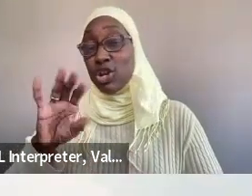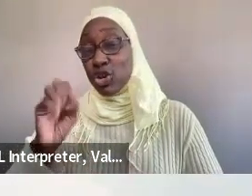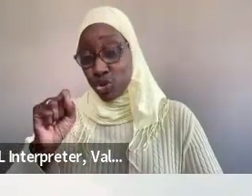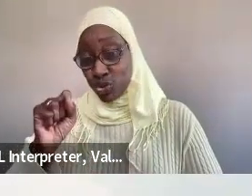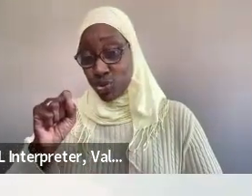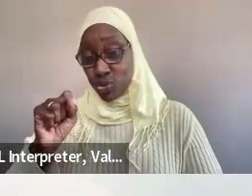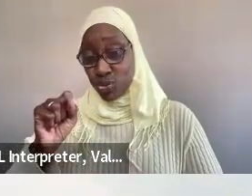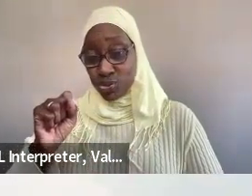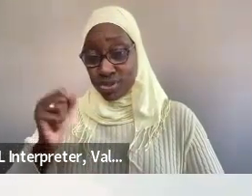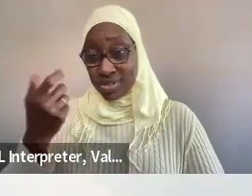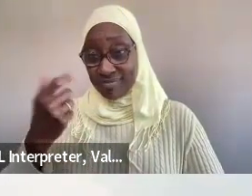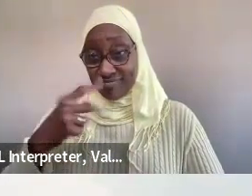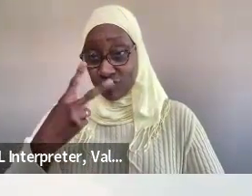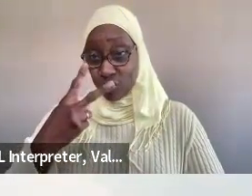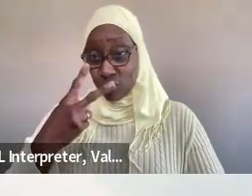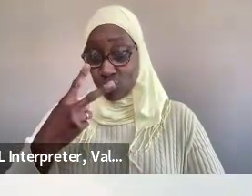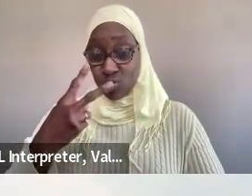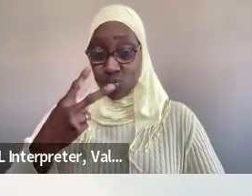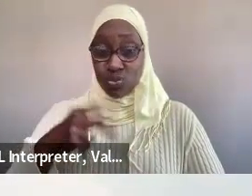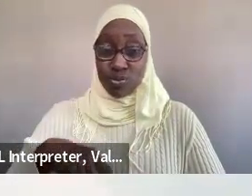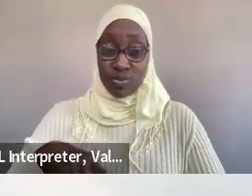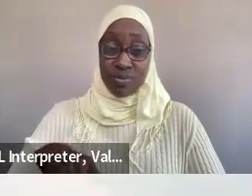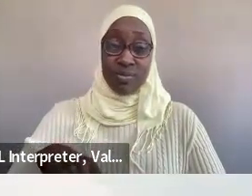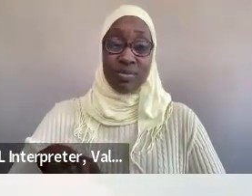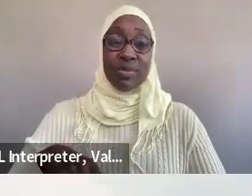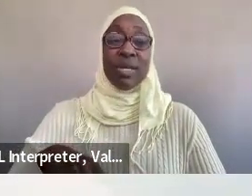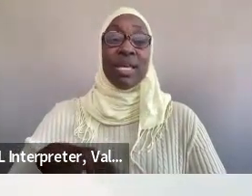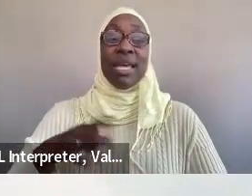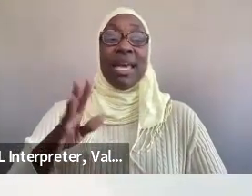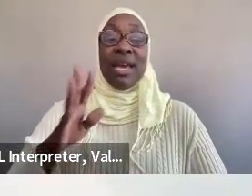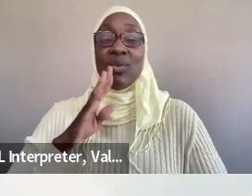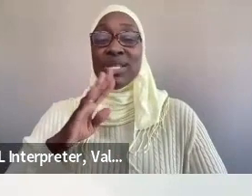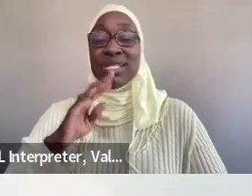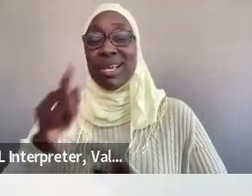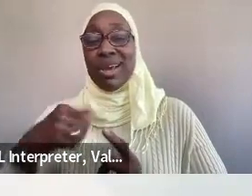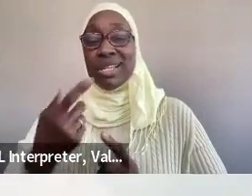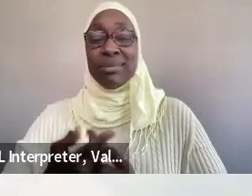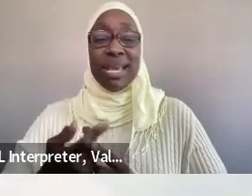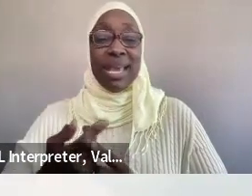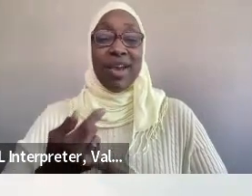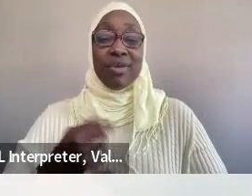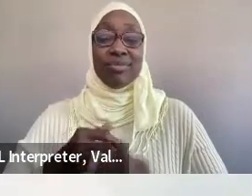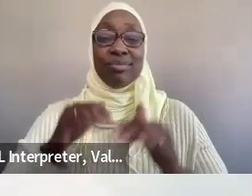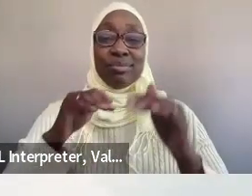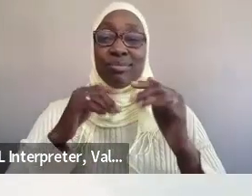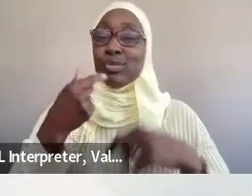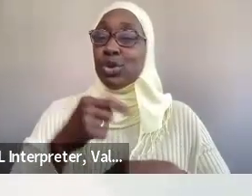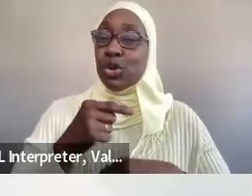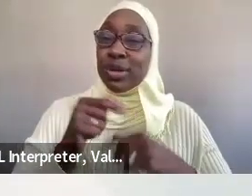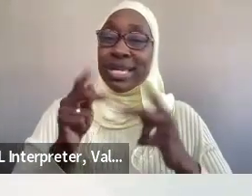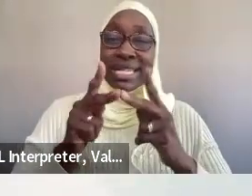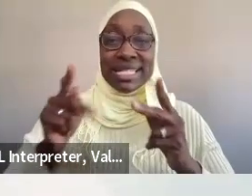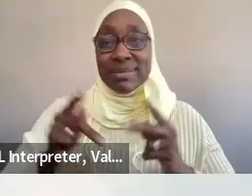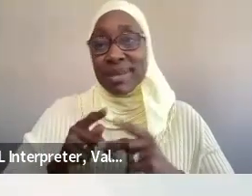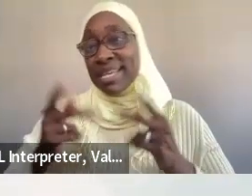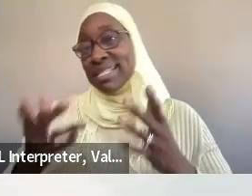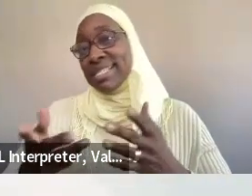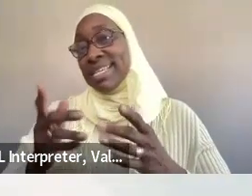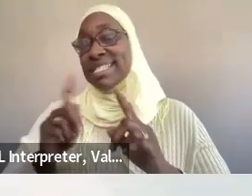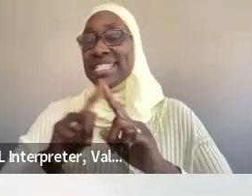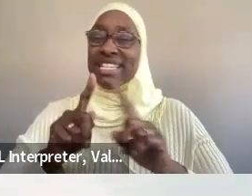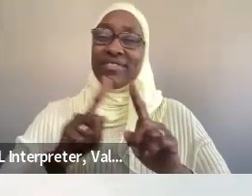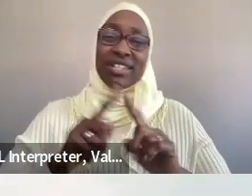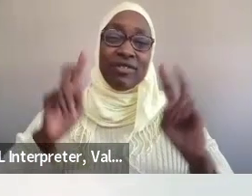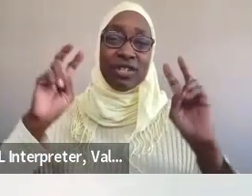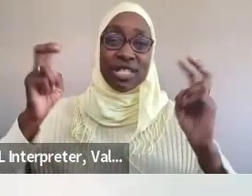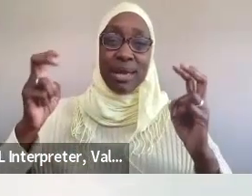about COVID, we talked about accessibility of green spaces, a lot of different topics. And then we've also connected with several different organizations